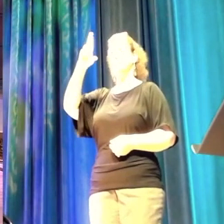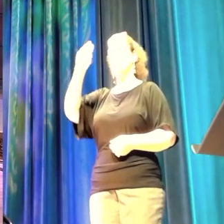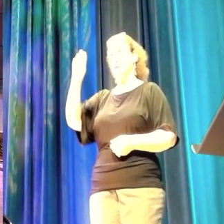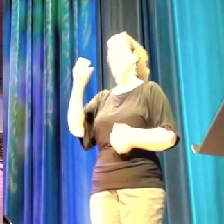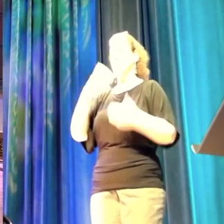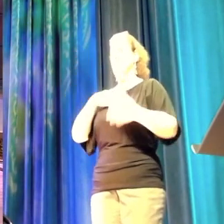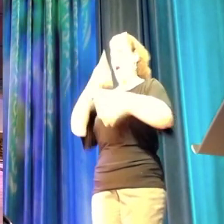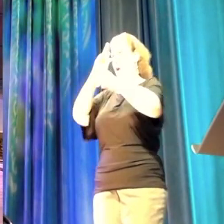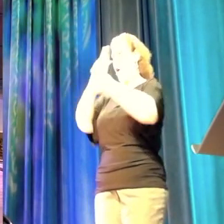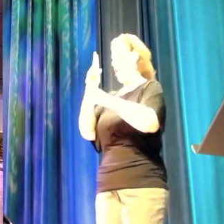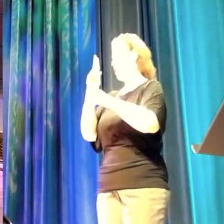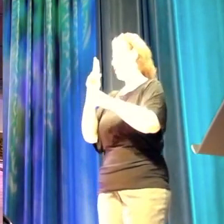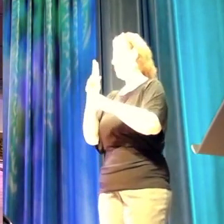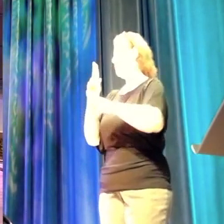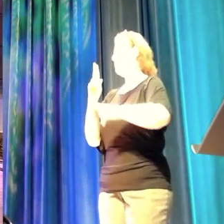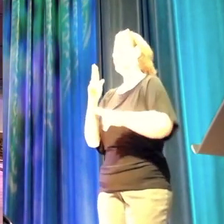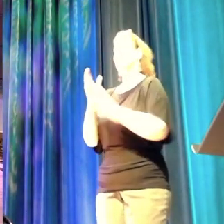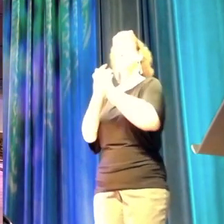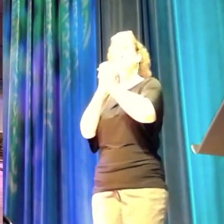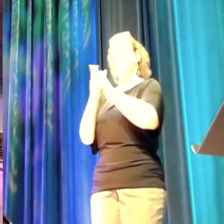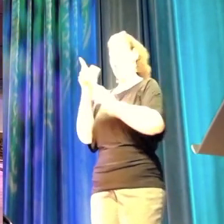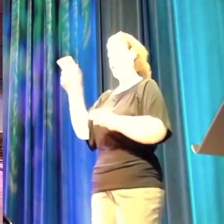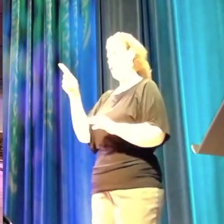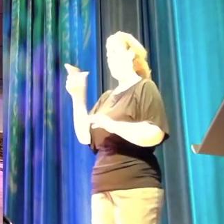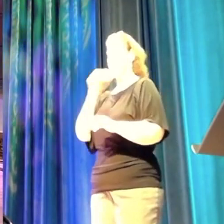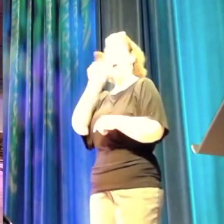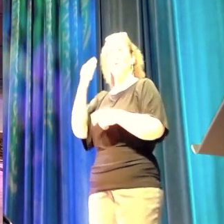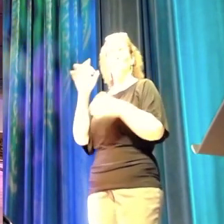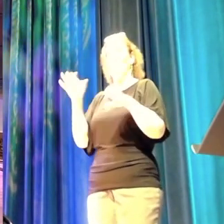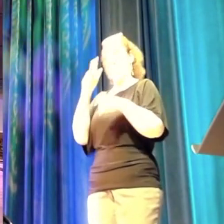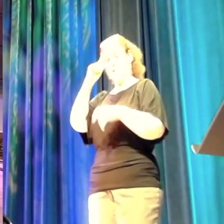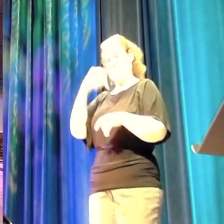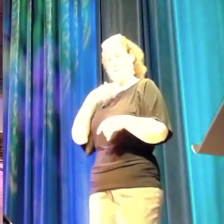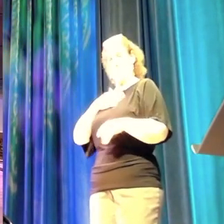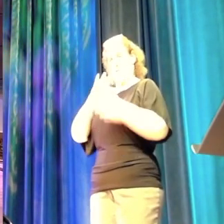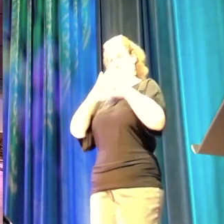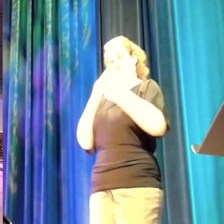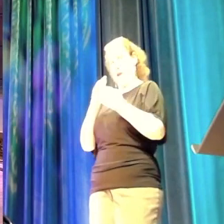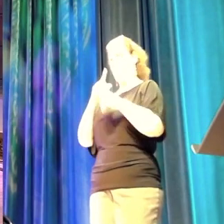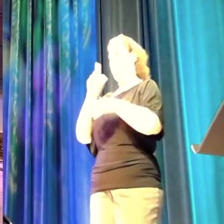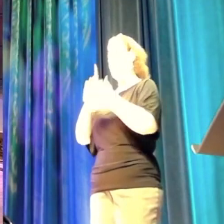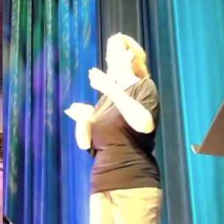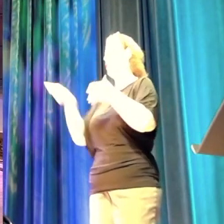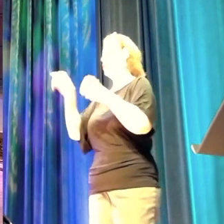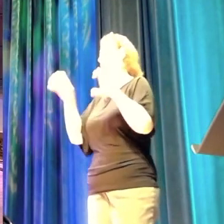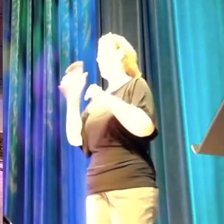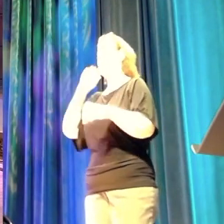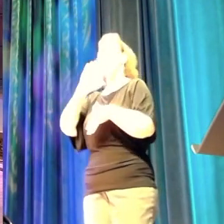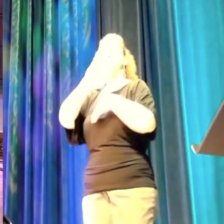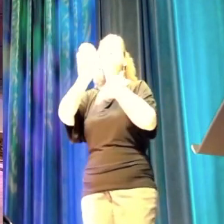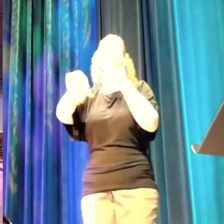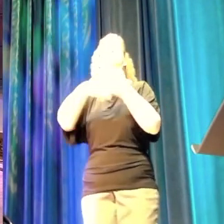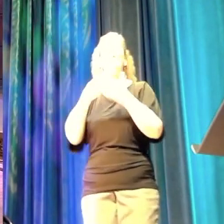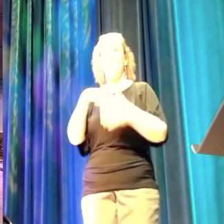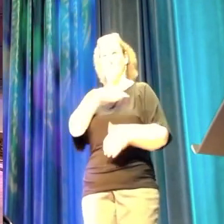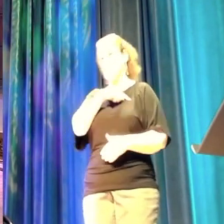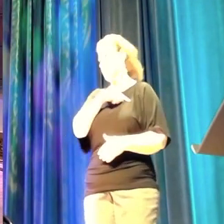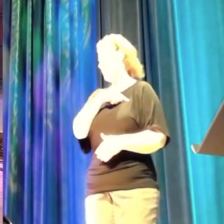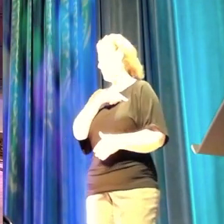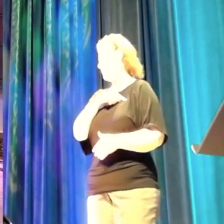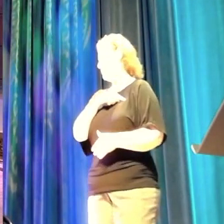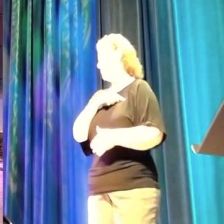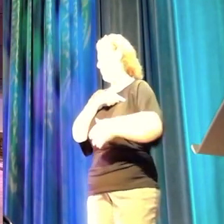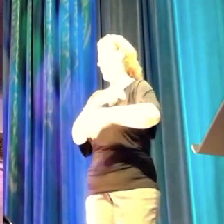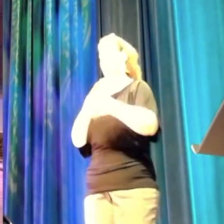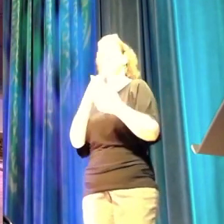not only for me and my family, but also for what you've done for all of us who dare to